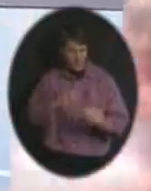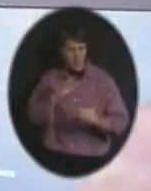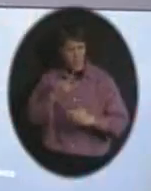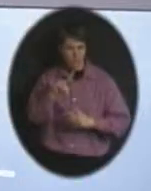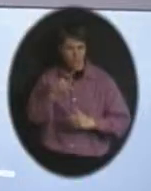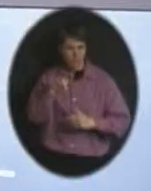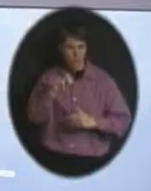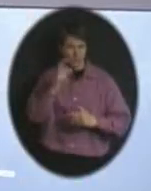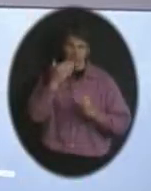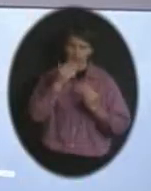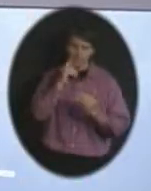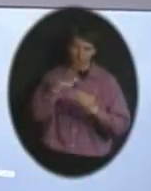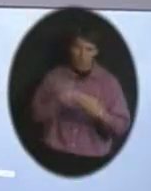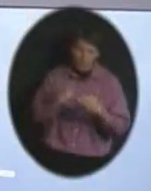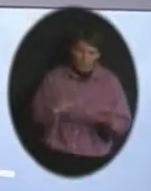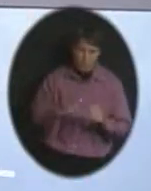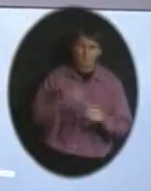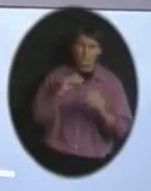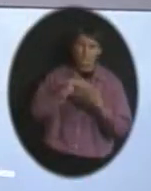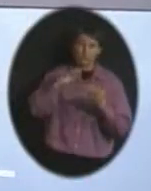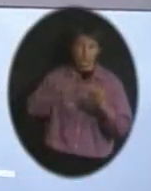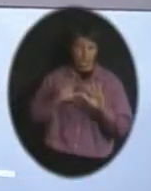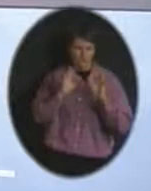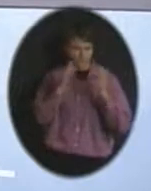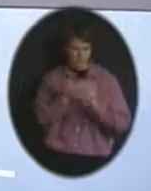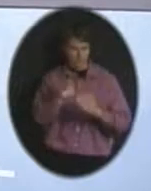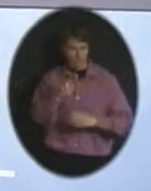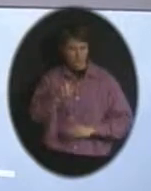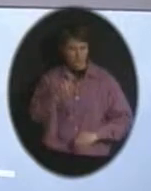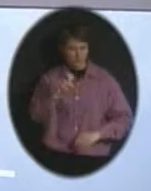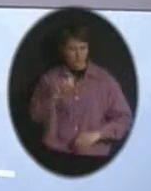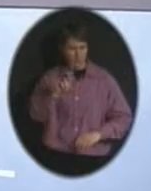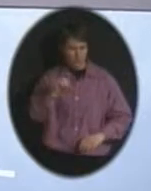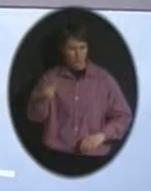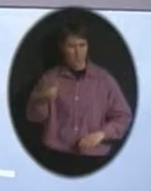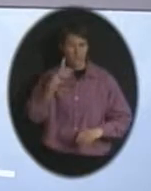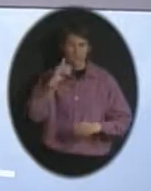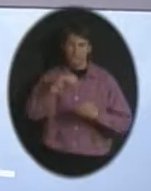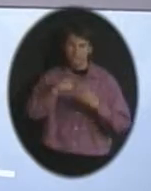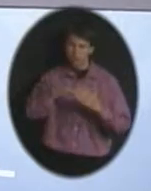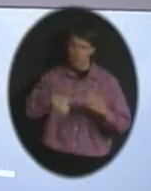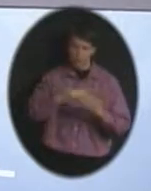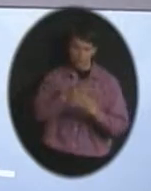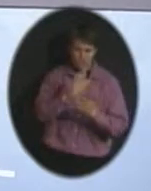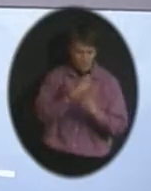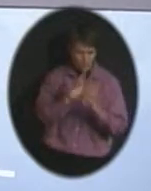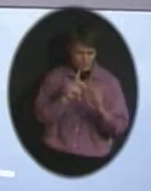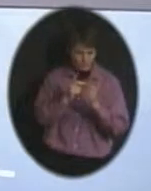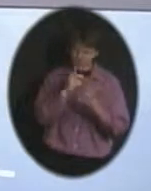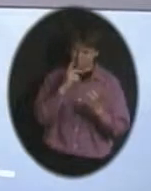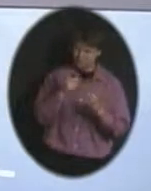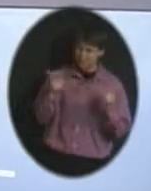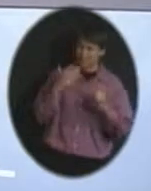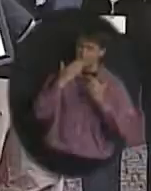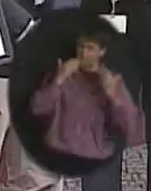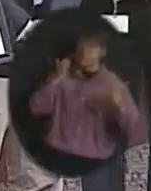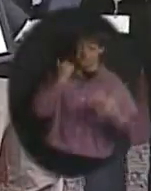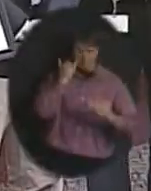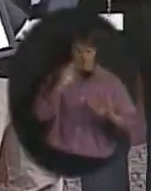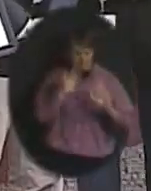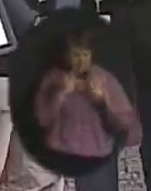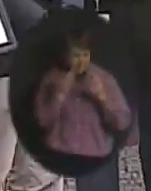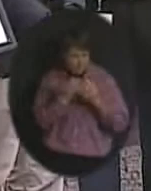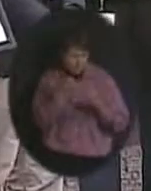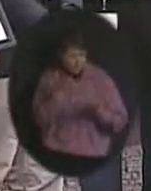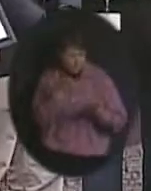students and families both at Ravenwood and throughout our school district. A huge thank you. And let us know, family members